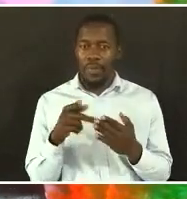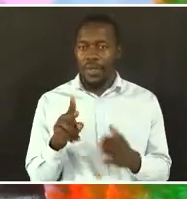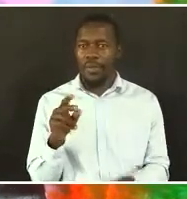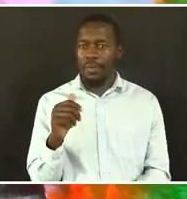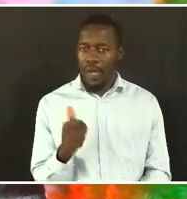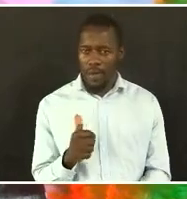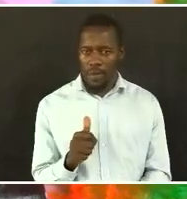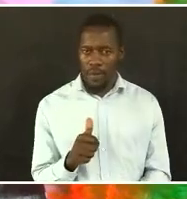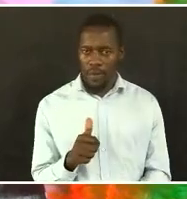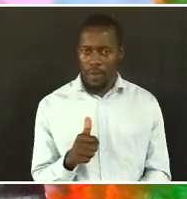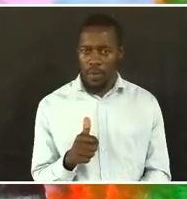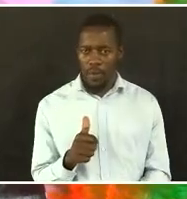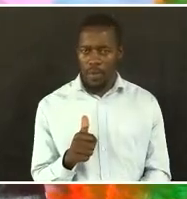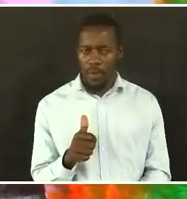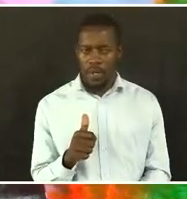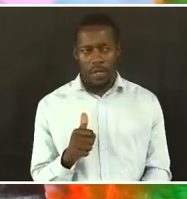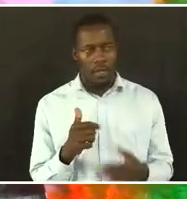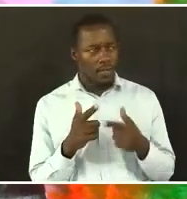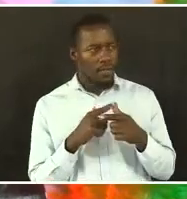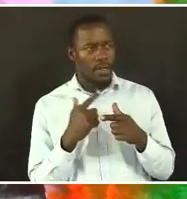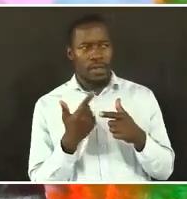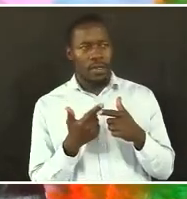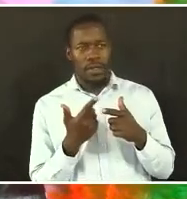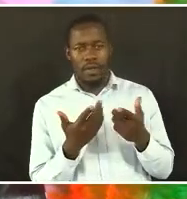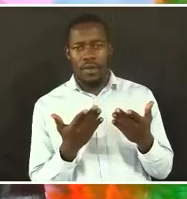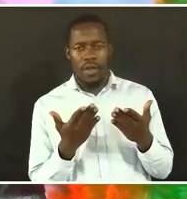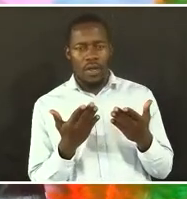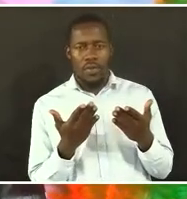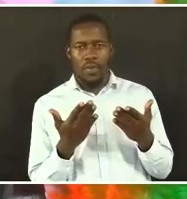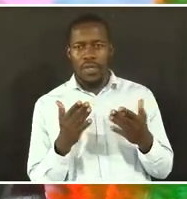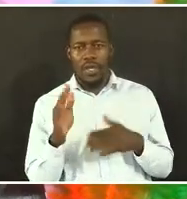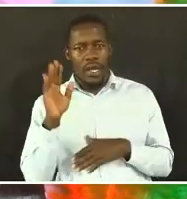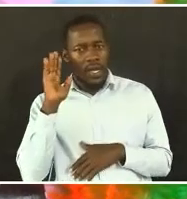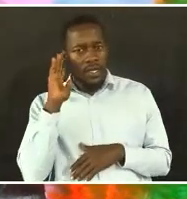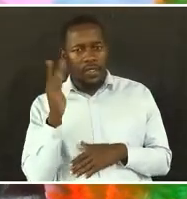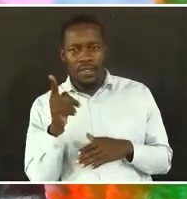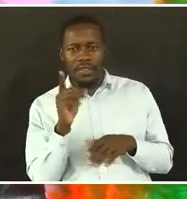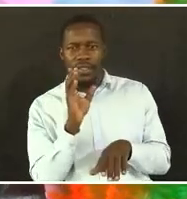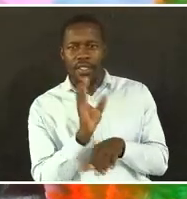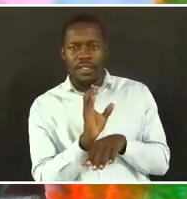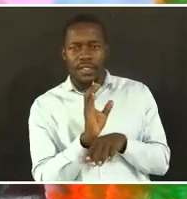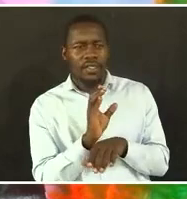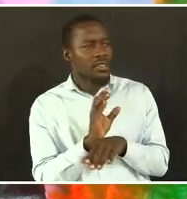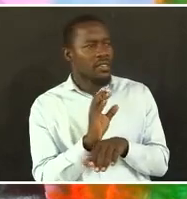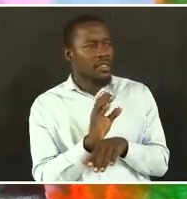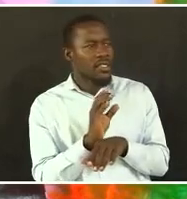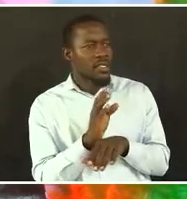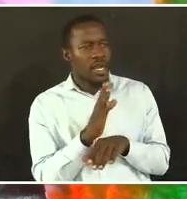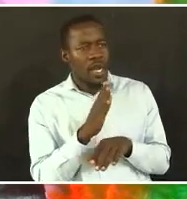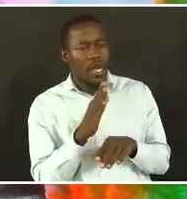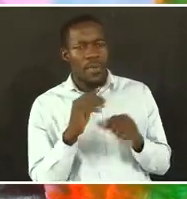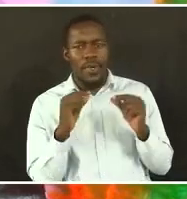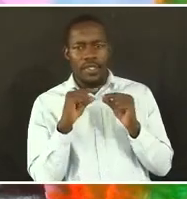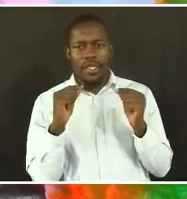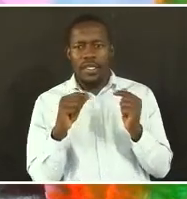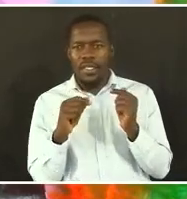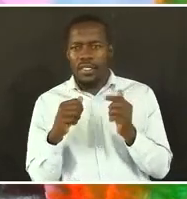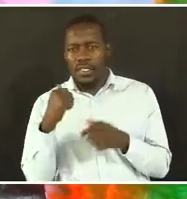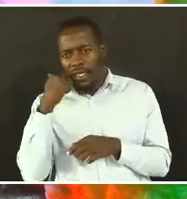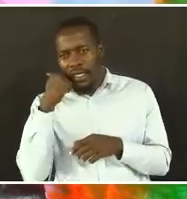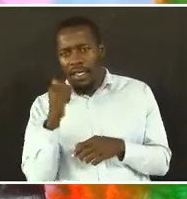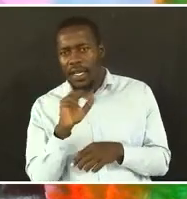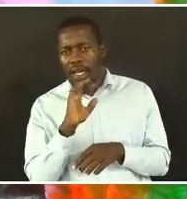Elder Chief is unwell, he has a huge hospital bill, the church will form a WhatsApp group. But do you know what will be the